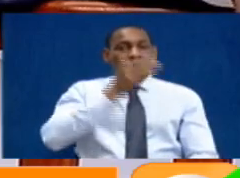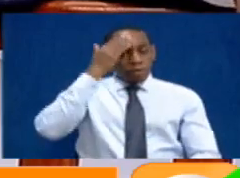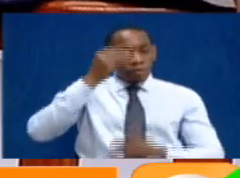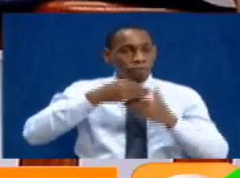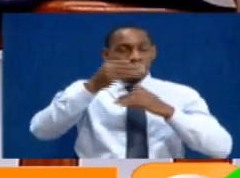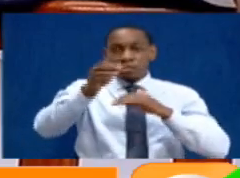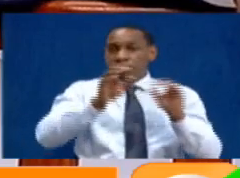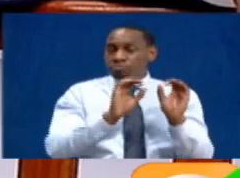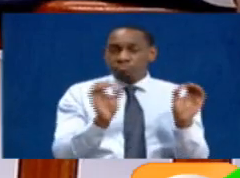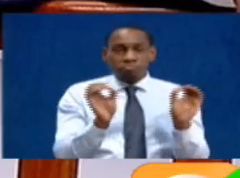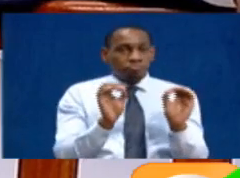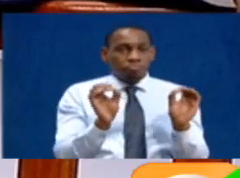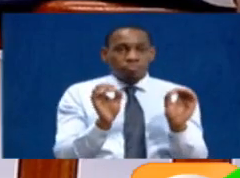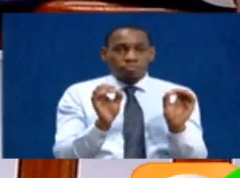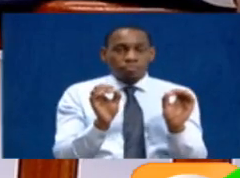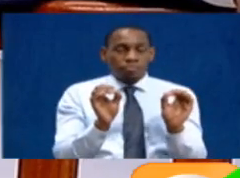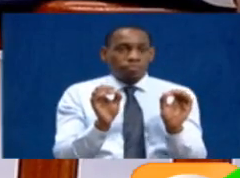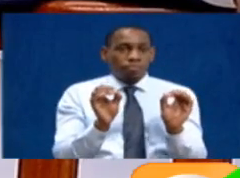50-50.